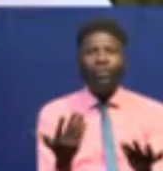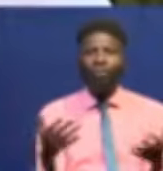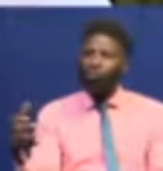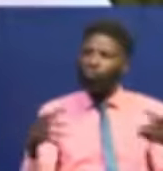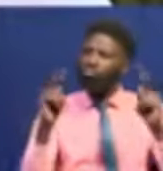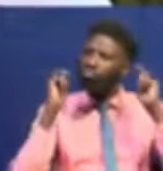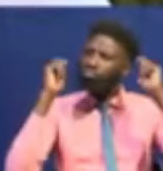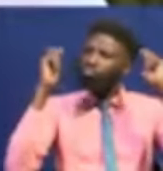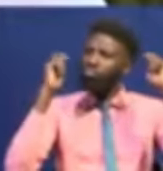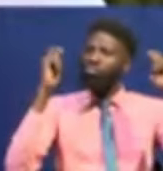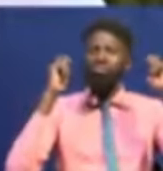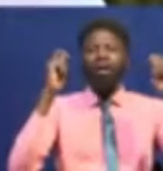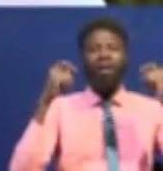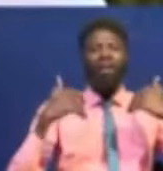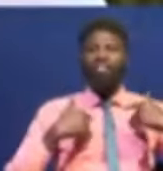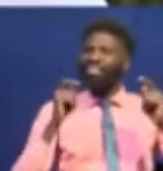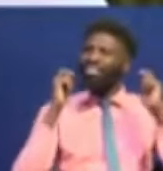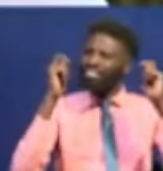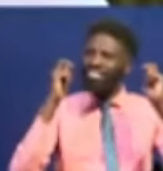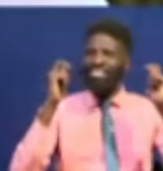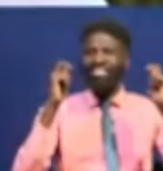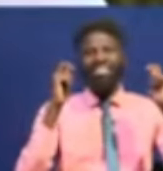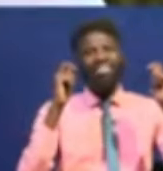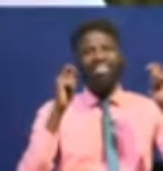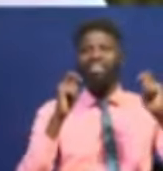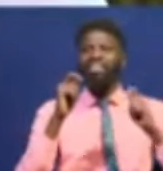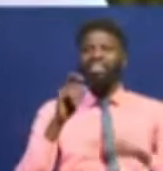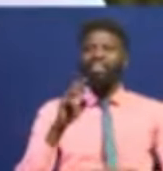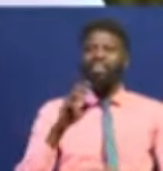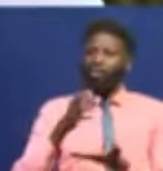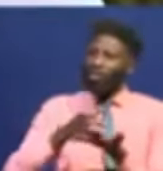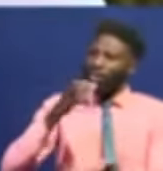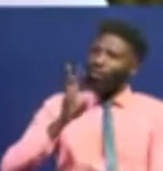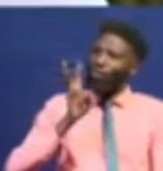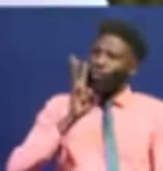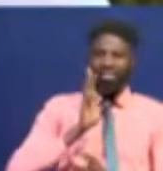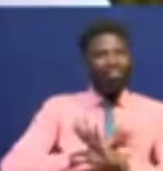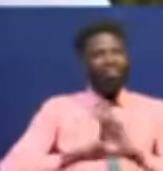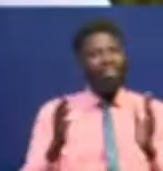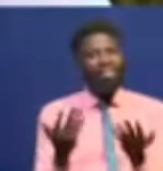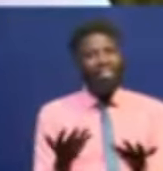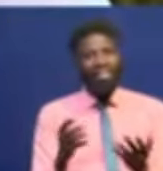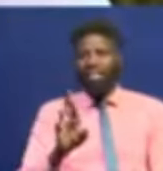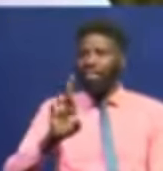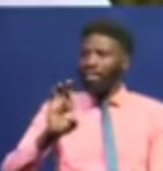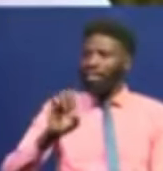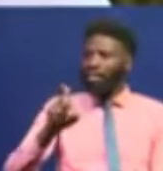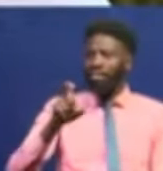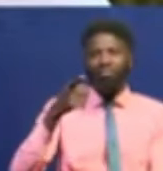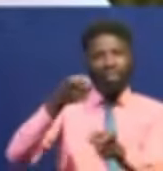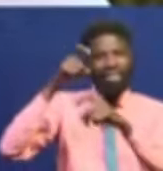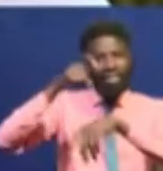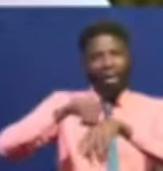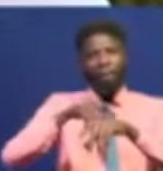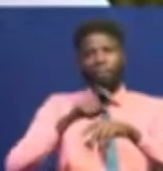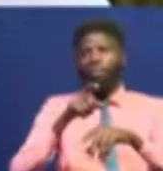protesters carrying placards and water bottles. Rex was killed on his way out of